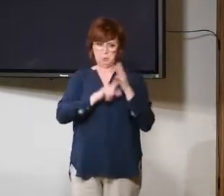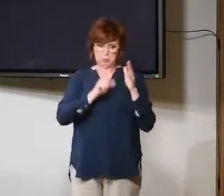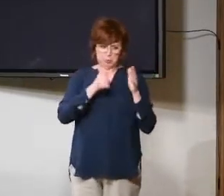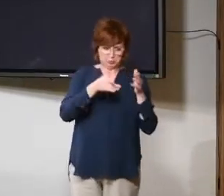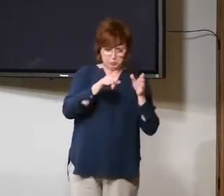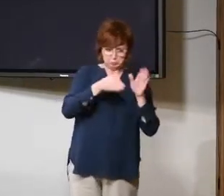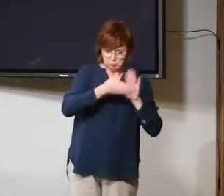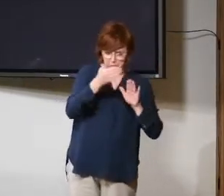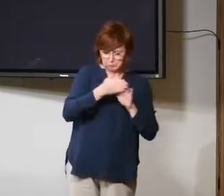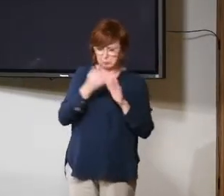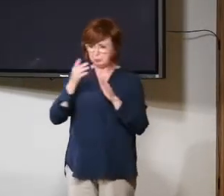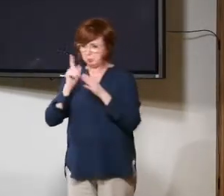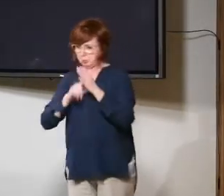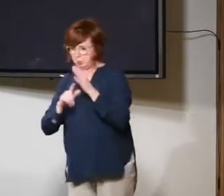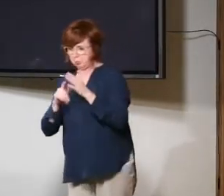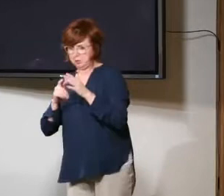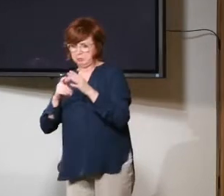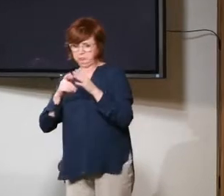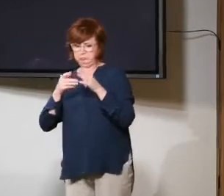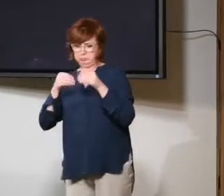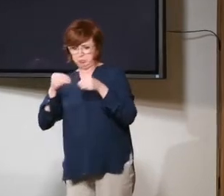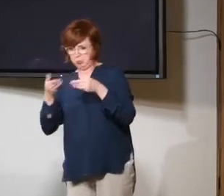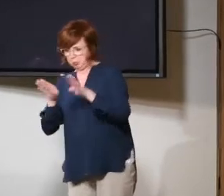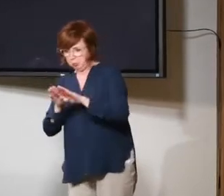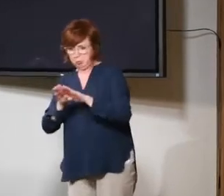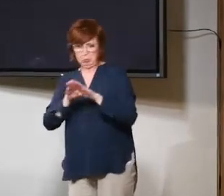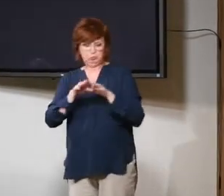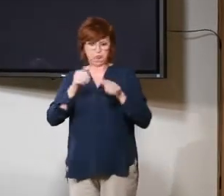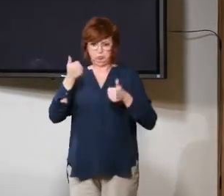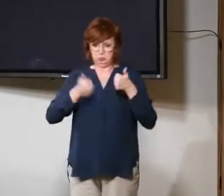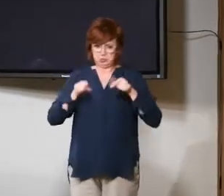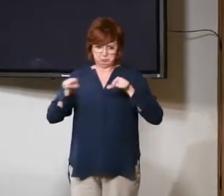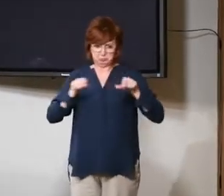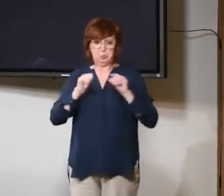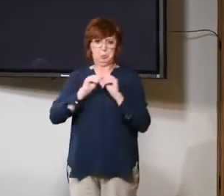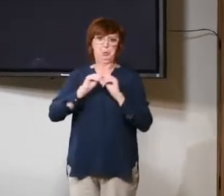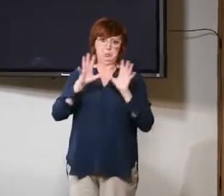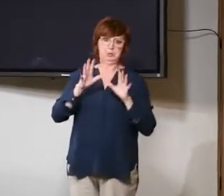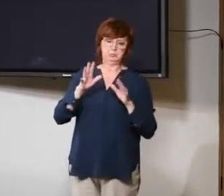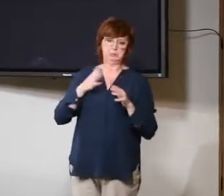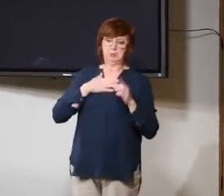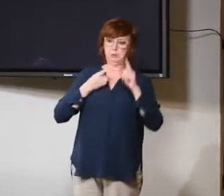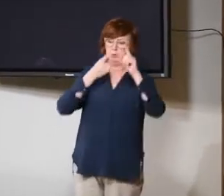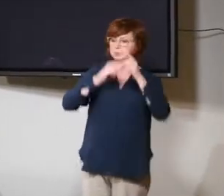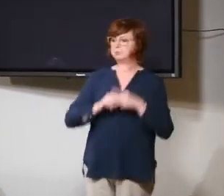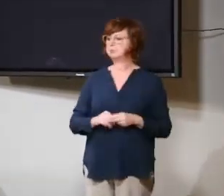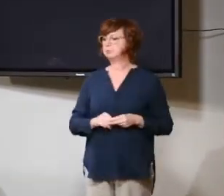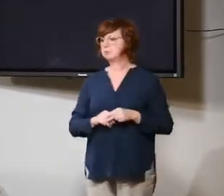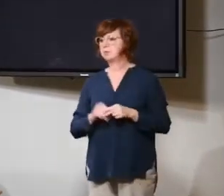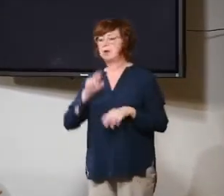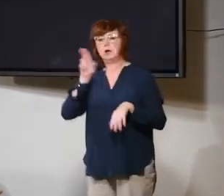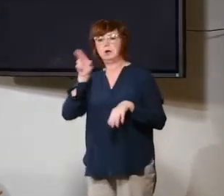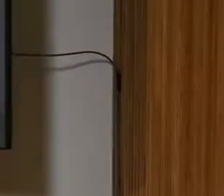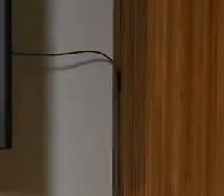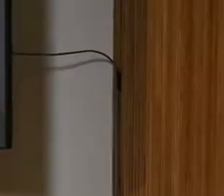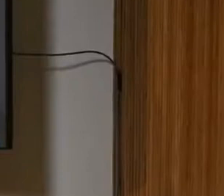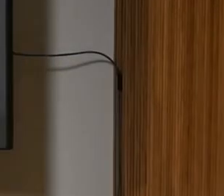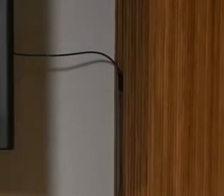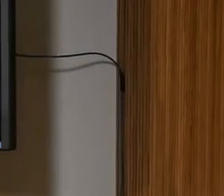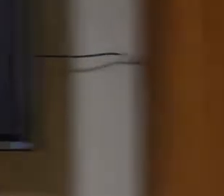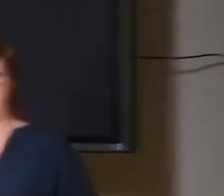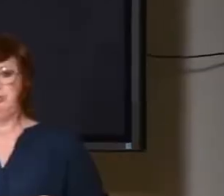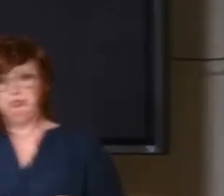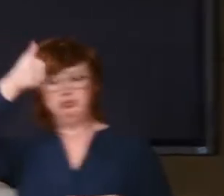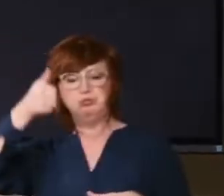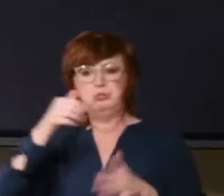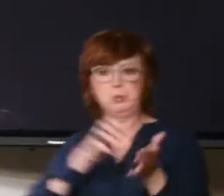continue to operate in the province of Saskatchewan. As always, these measures are being taken on the recommendation of our Chief Medical Health Officer,